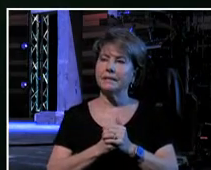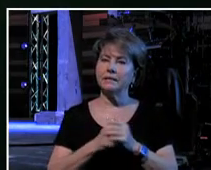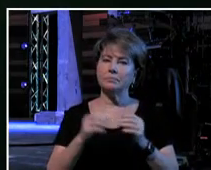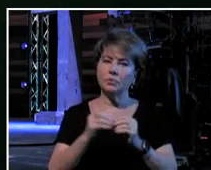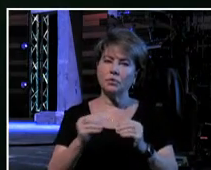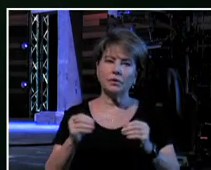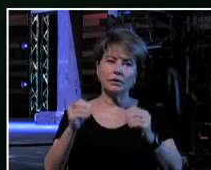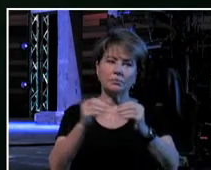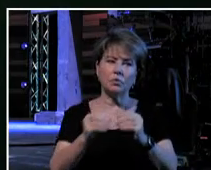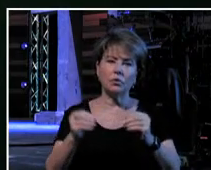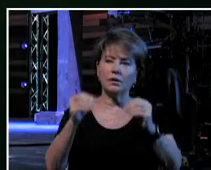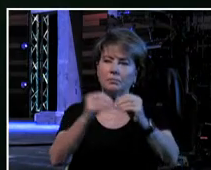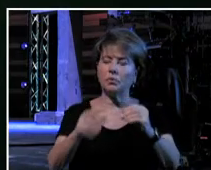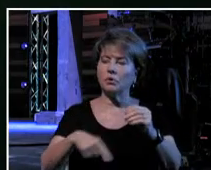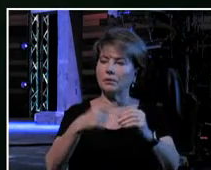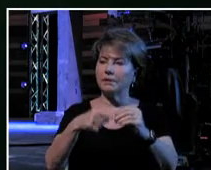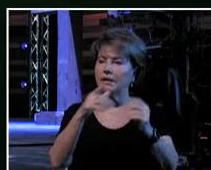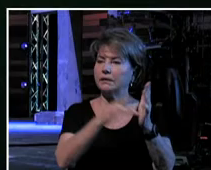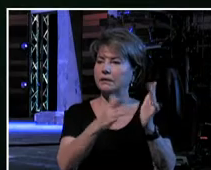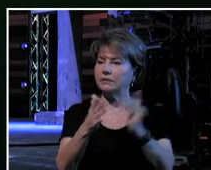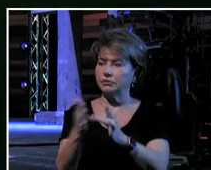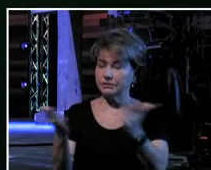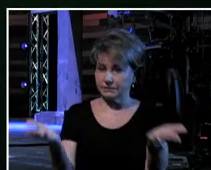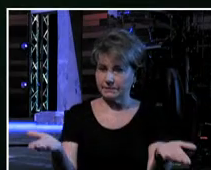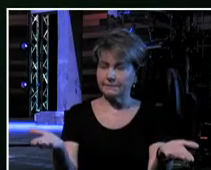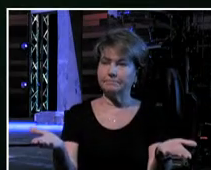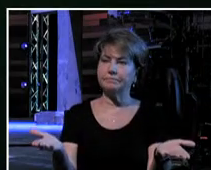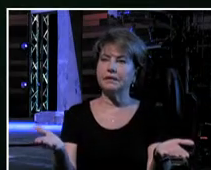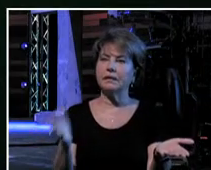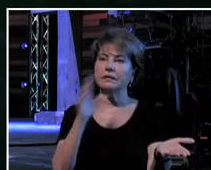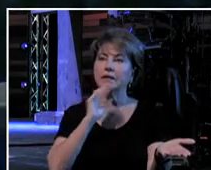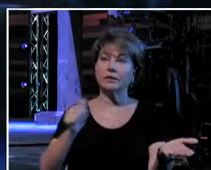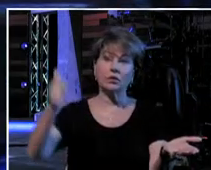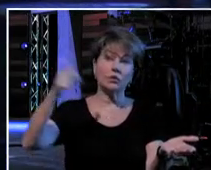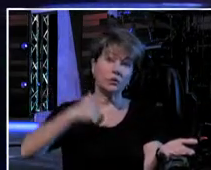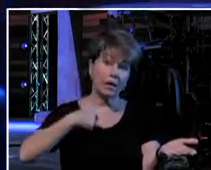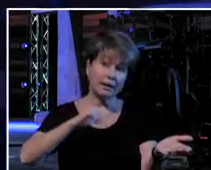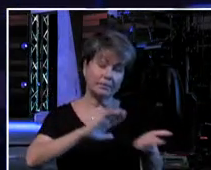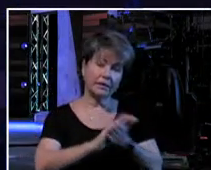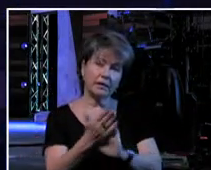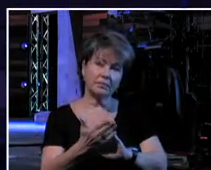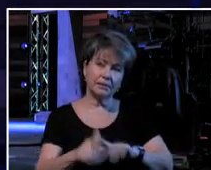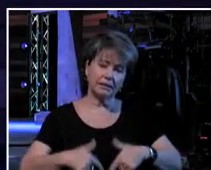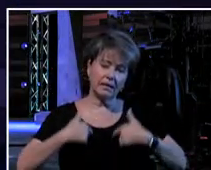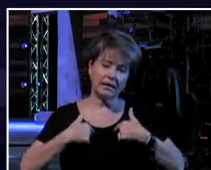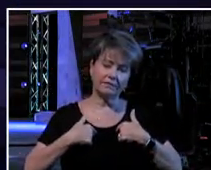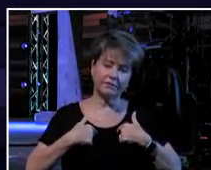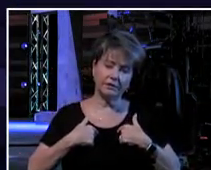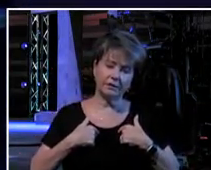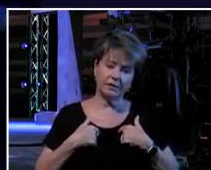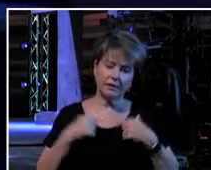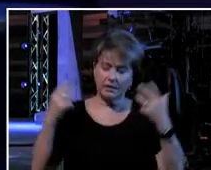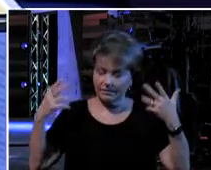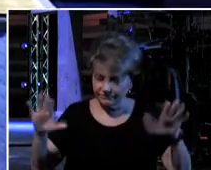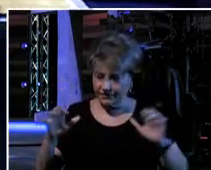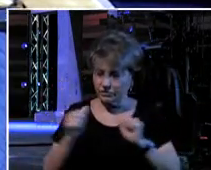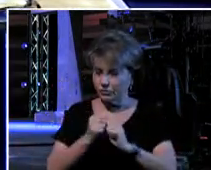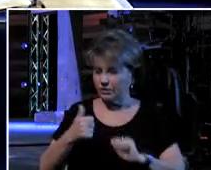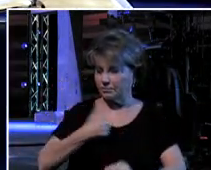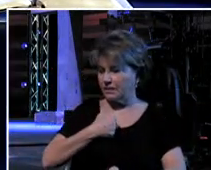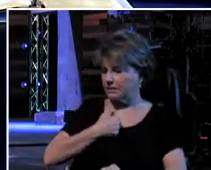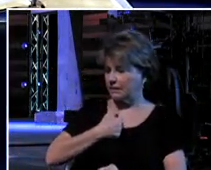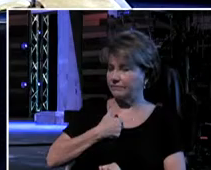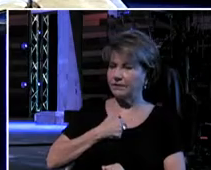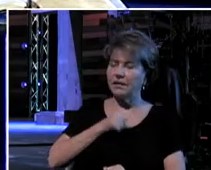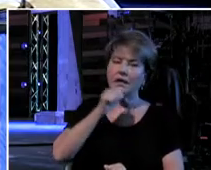more about Jesus. Now, the older I get in life, I just realize I've had it with me. I don't need